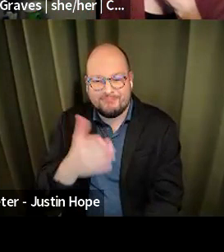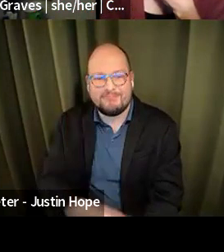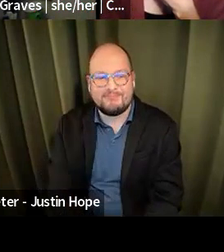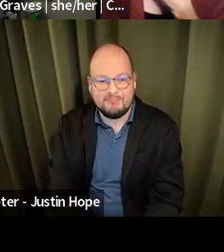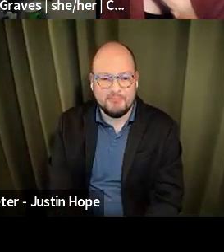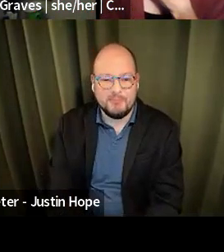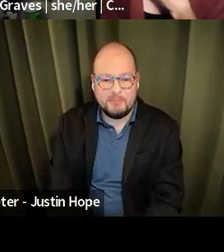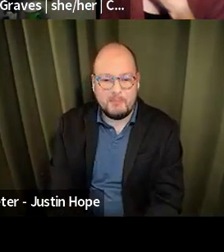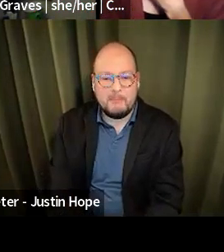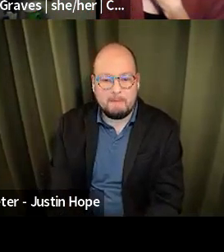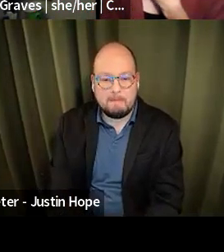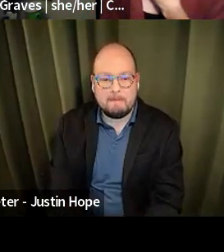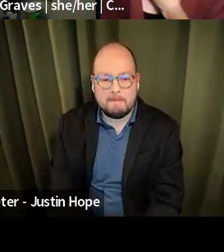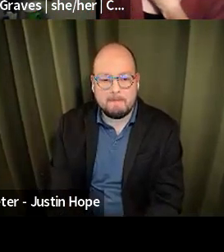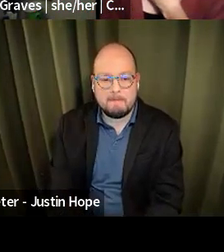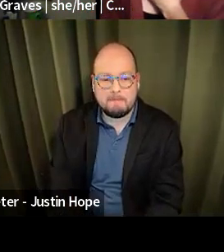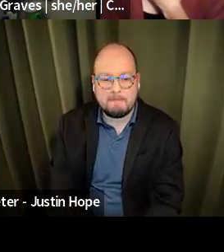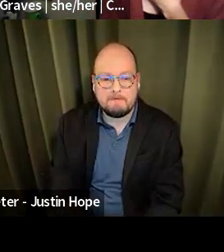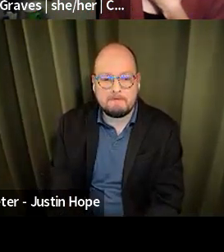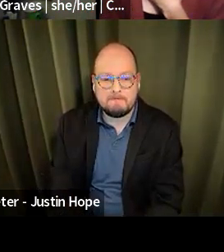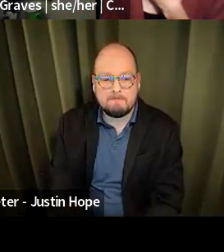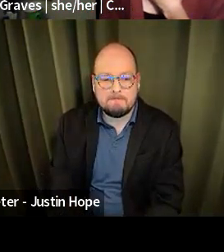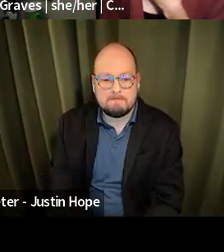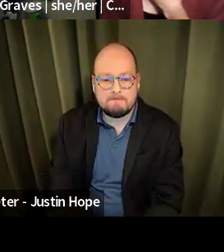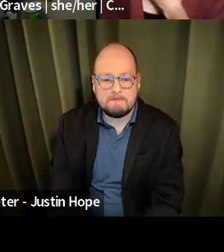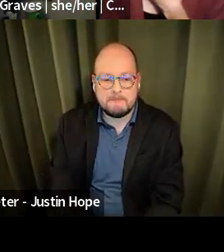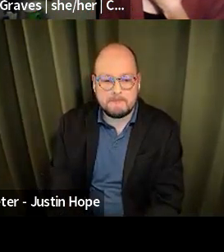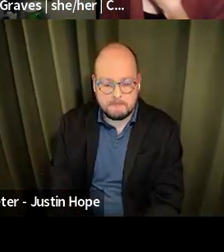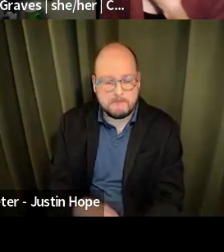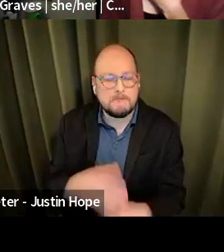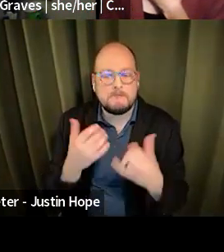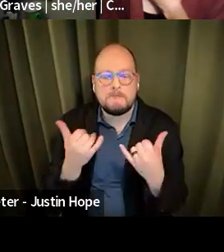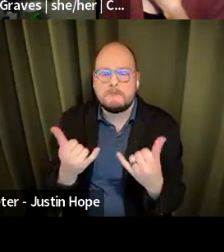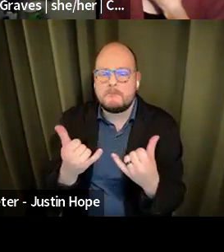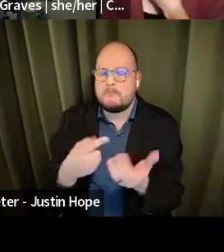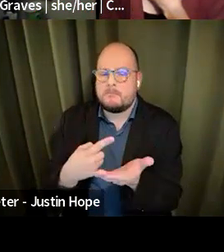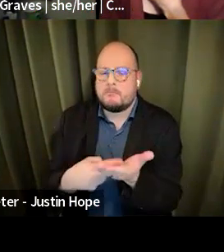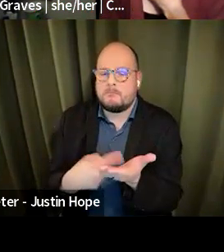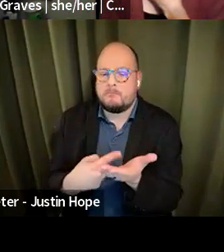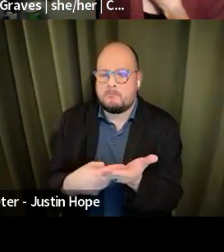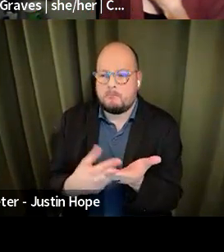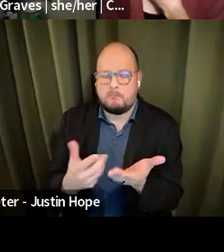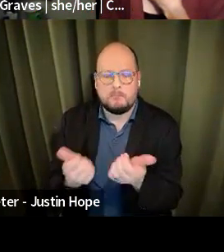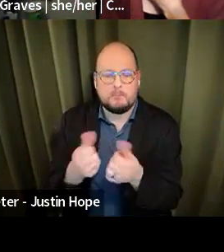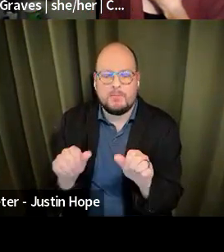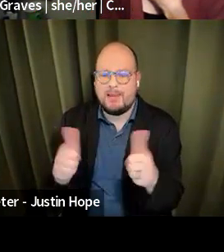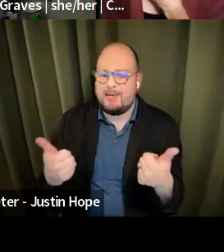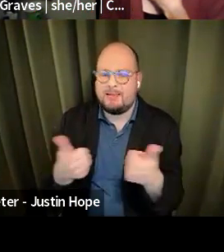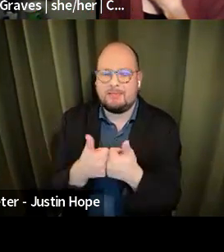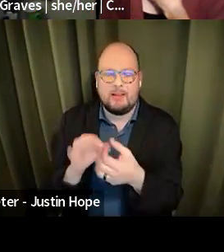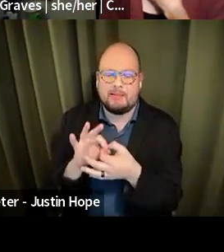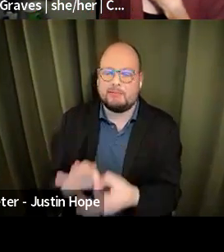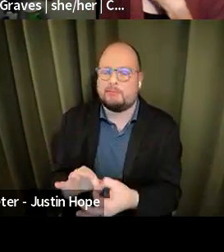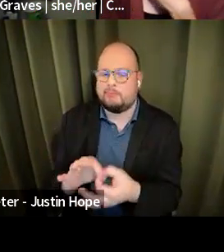So let's talk about any challenges that people have had related to a language